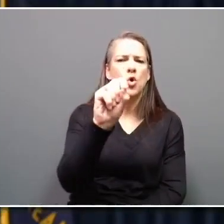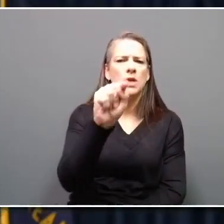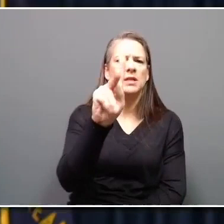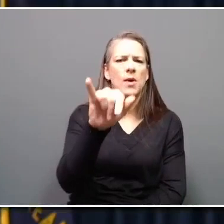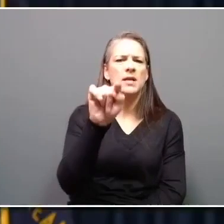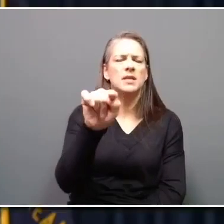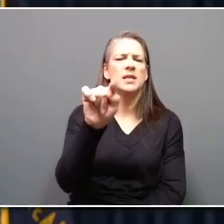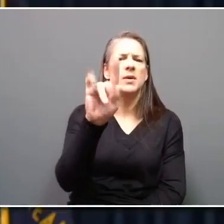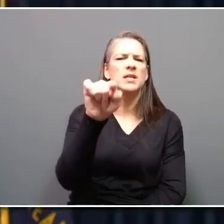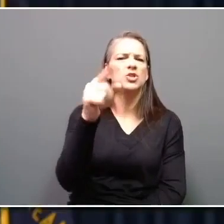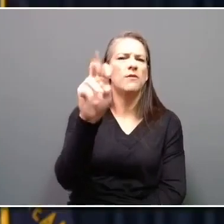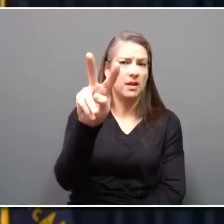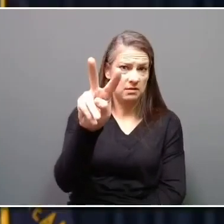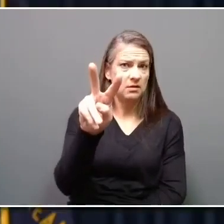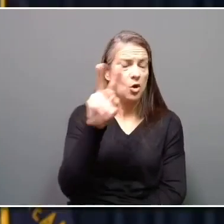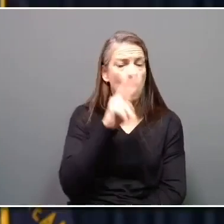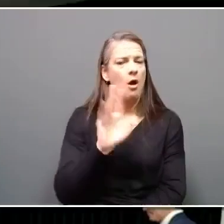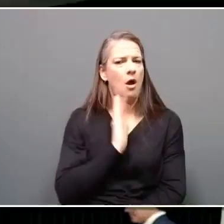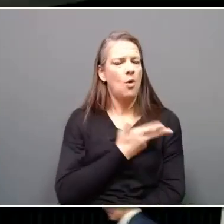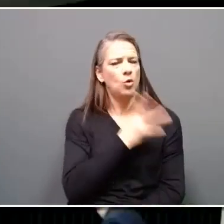goky.ky.gov. Now I'll turn it back over to the governor.